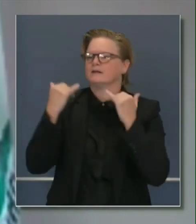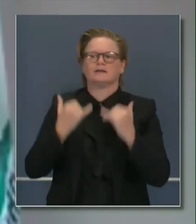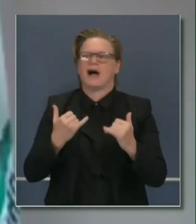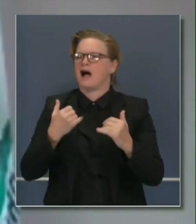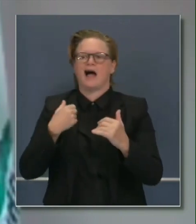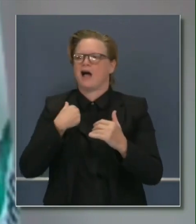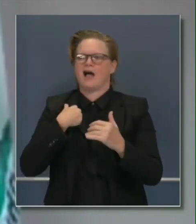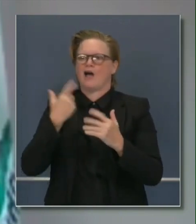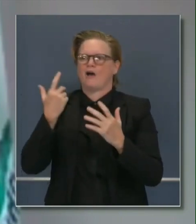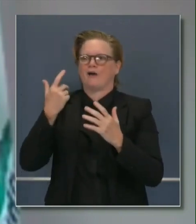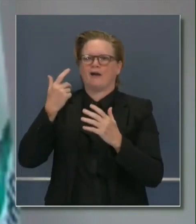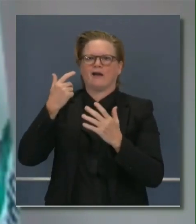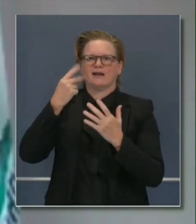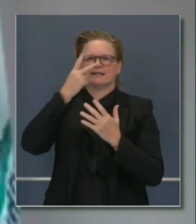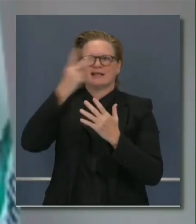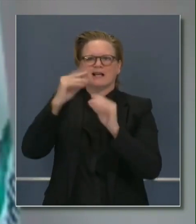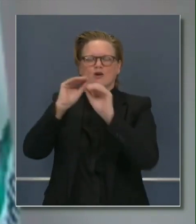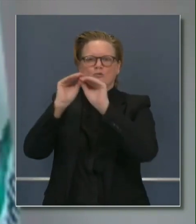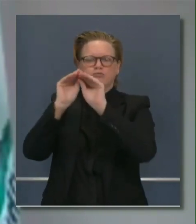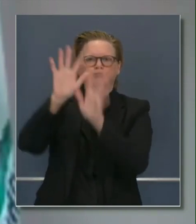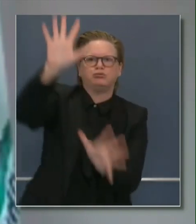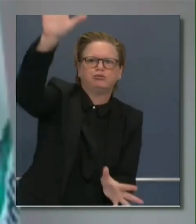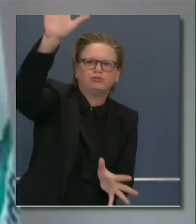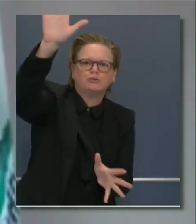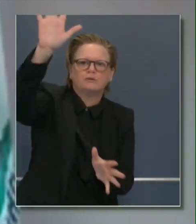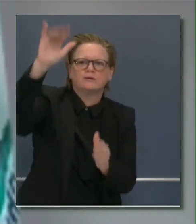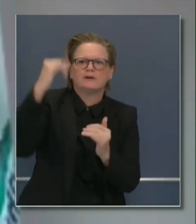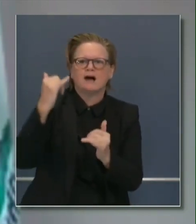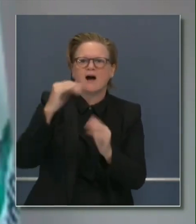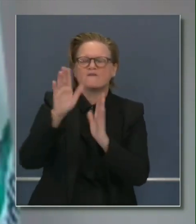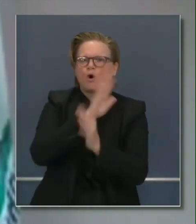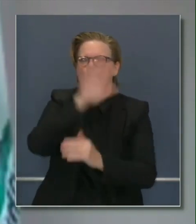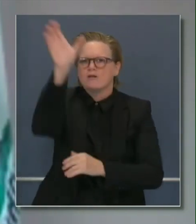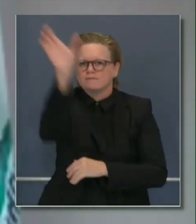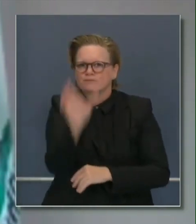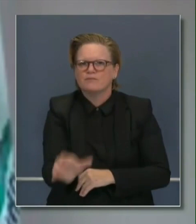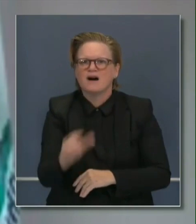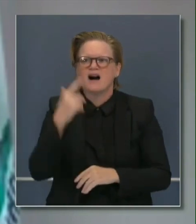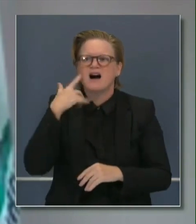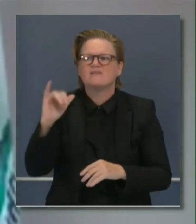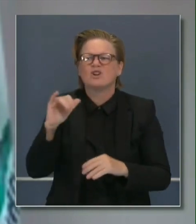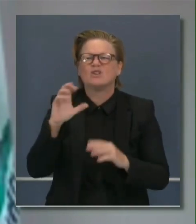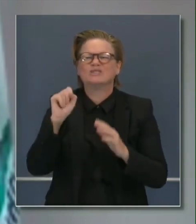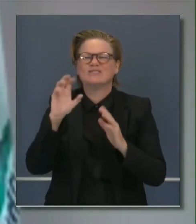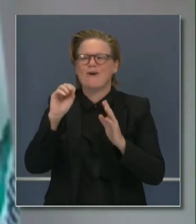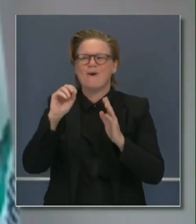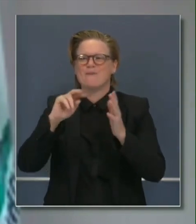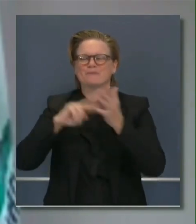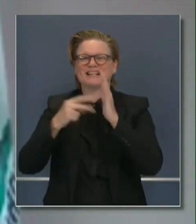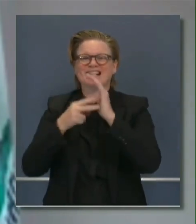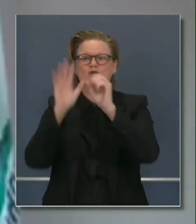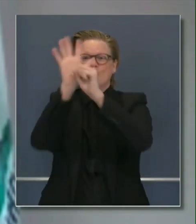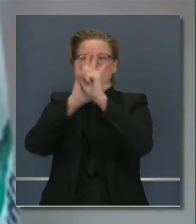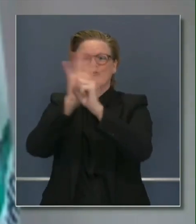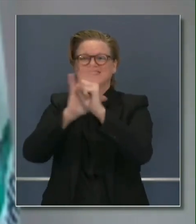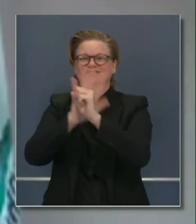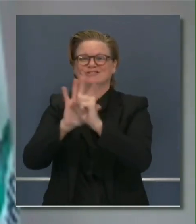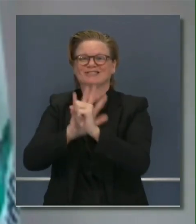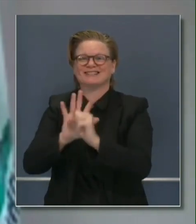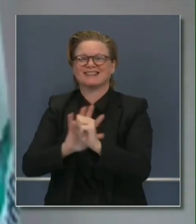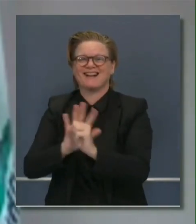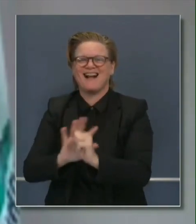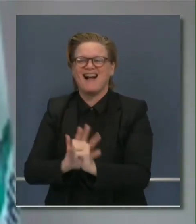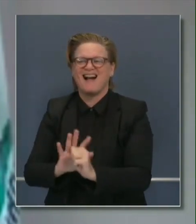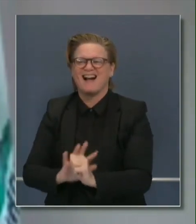the state at high levels and anticipate many of the counties, many of the regions having challenges. So we do